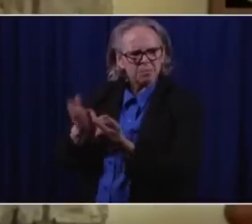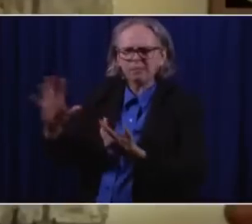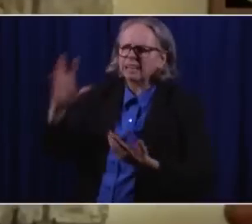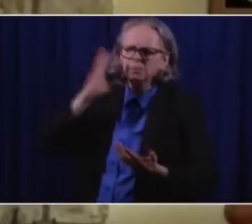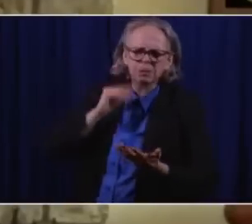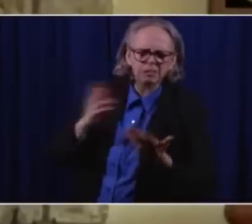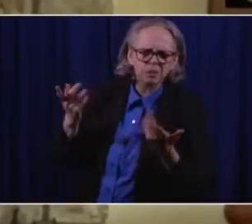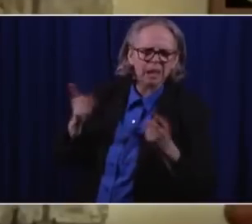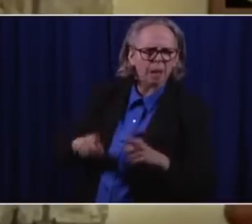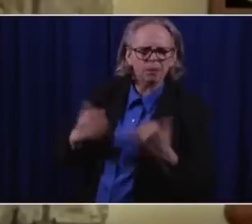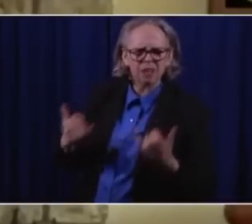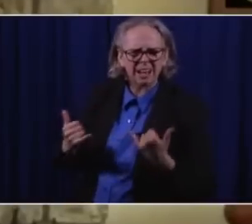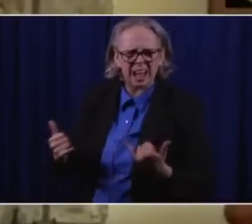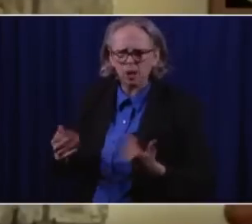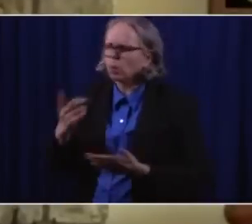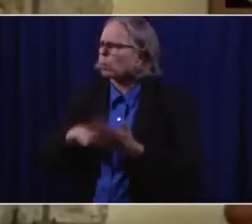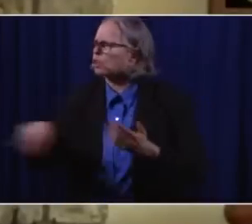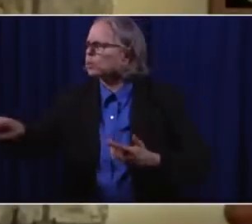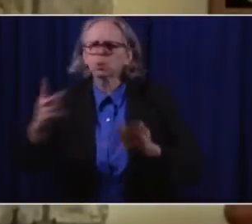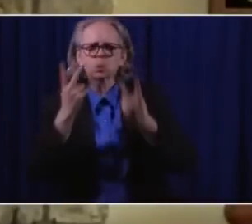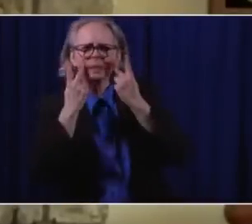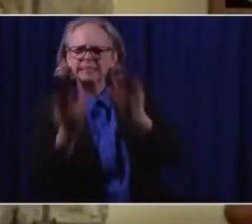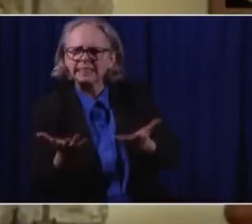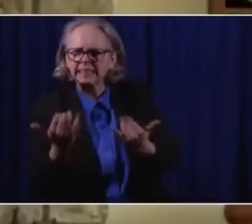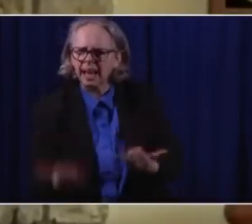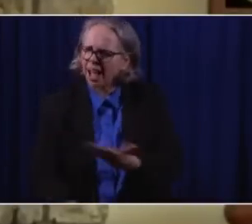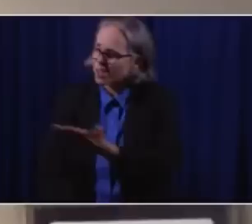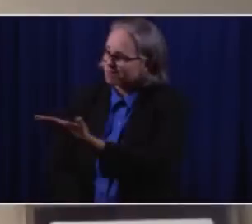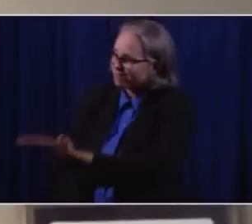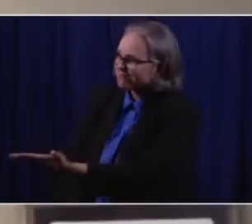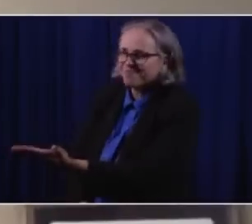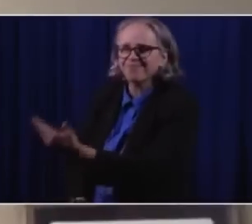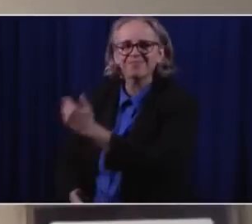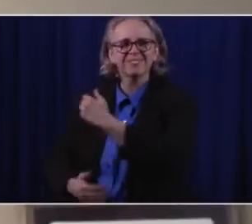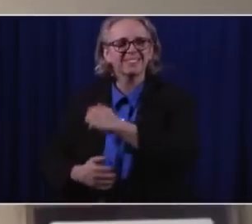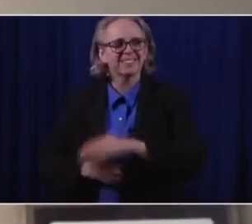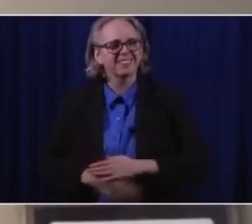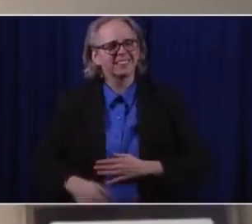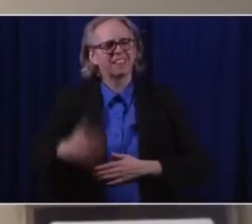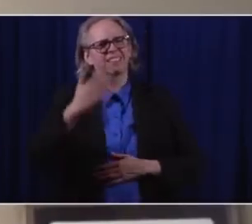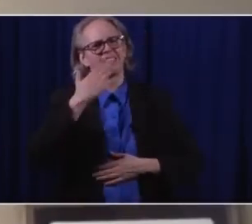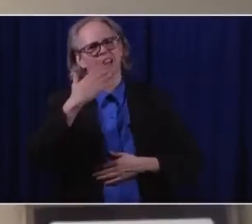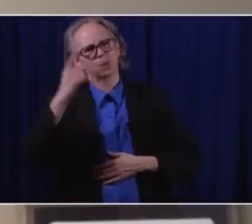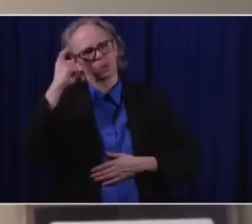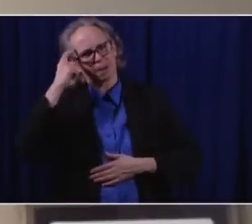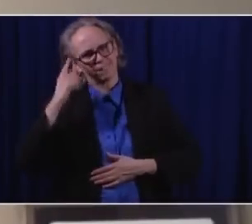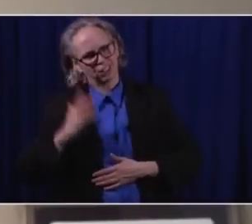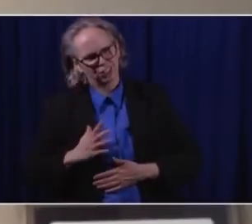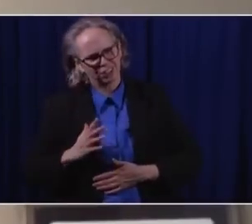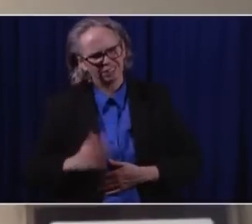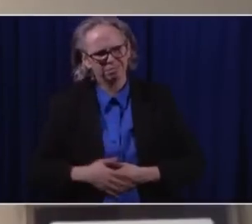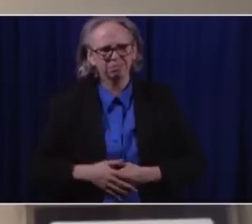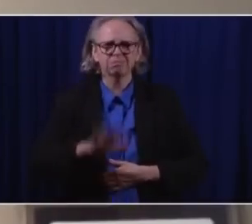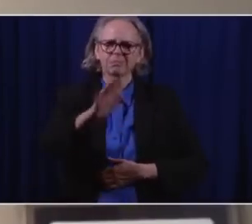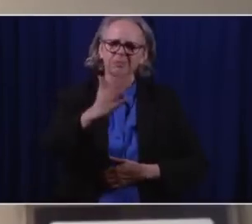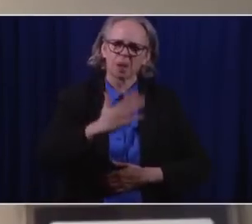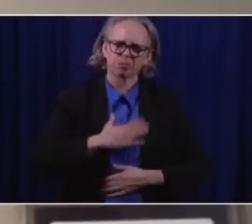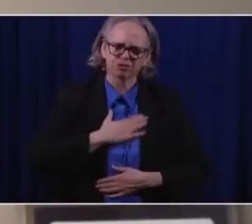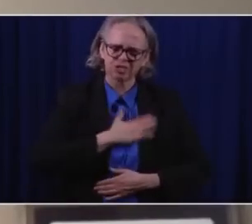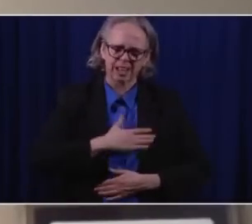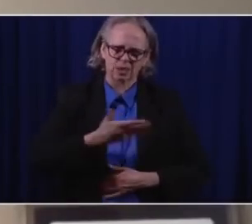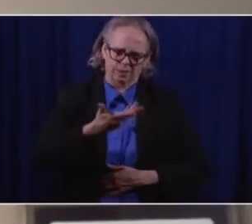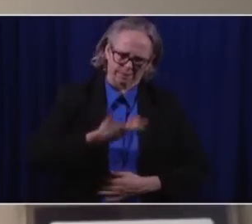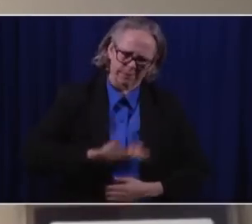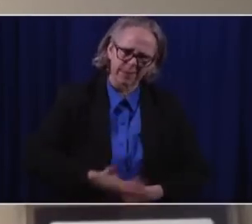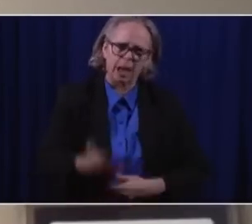what you're seeing and what people are going through. Thank you, Governor. Like Aaron, I really appreciate the opportunity to join you today,